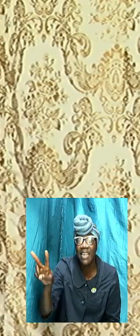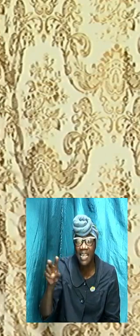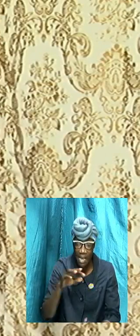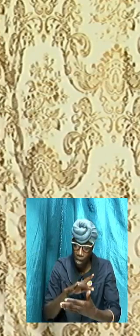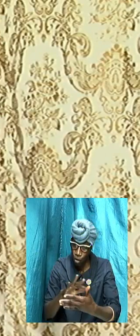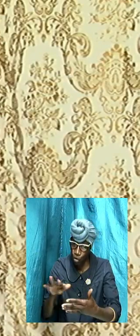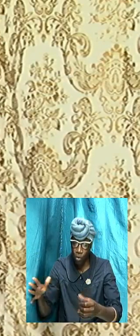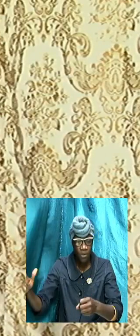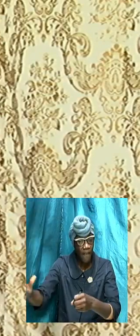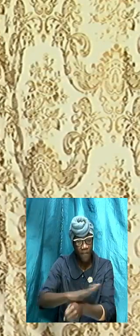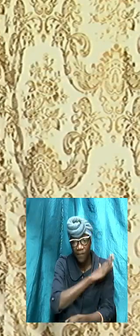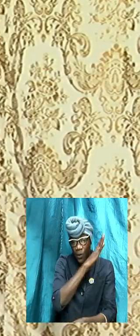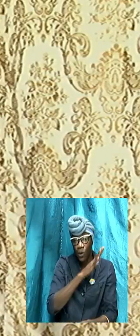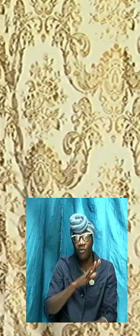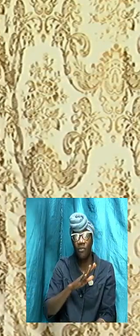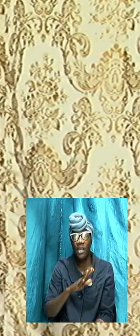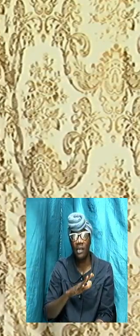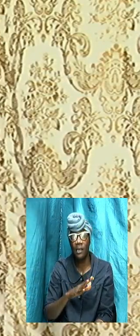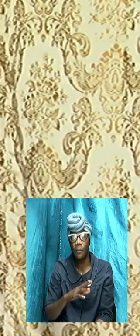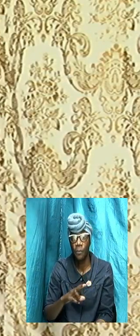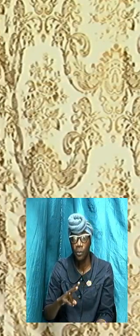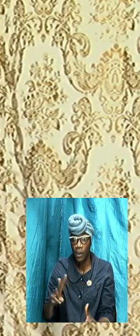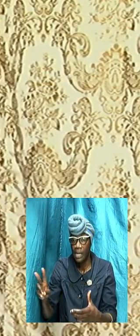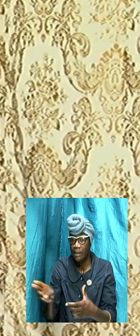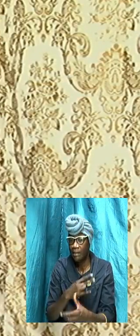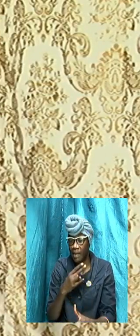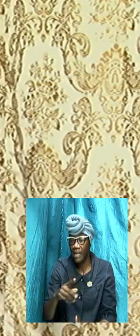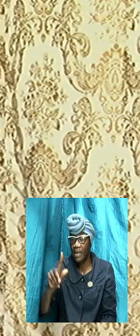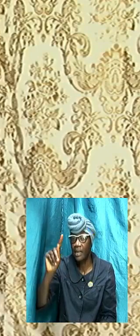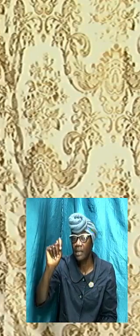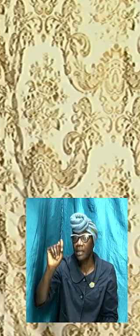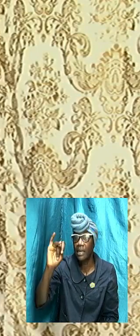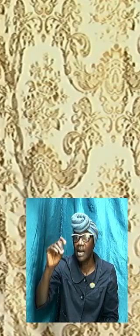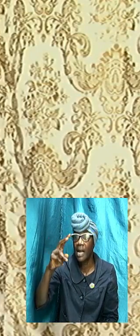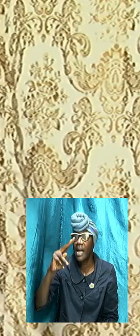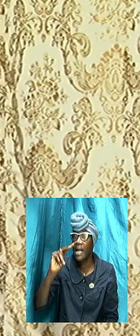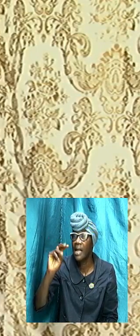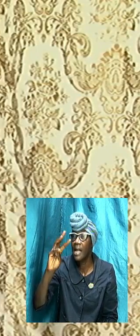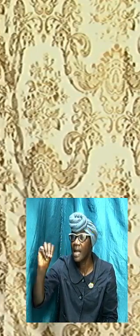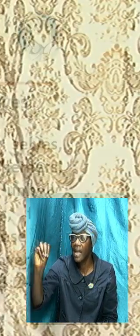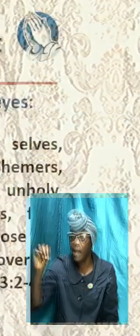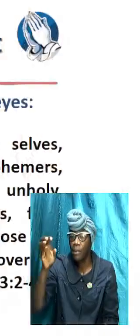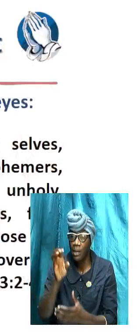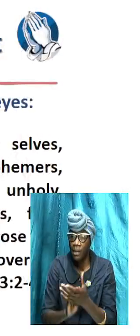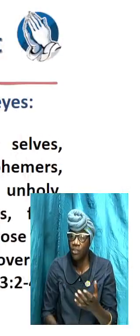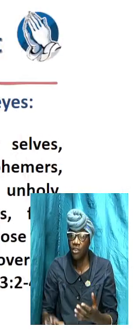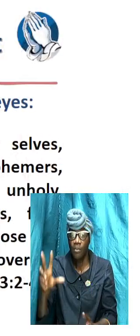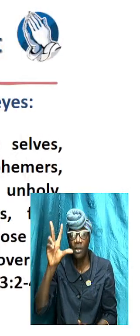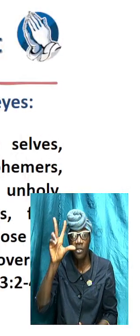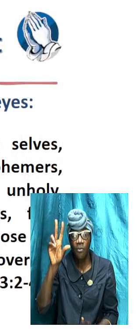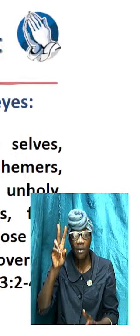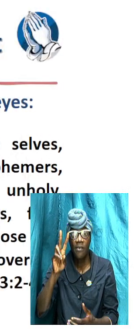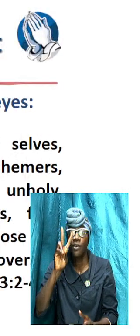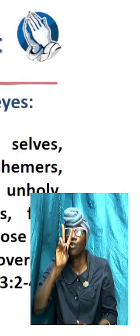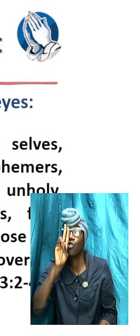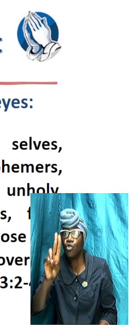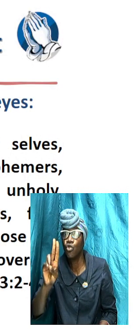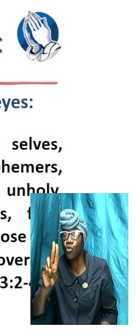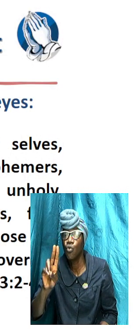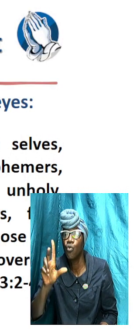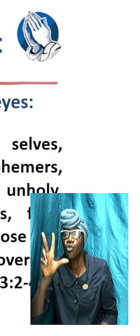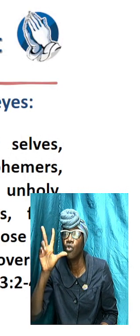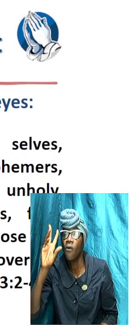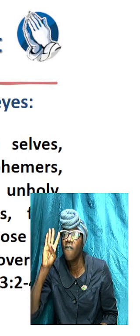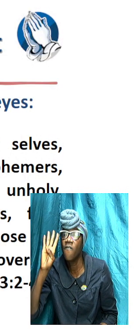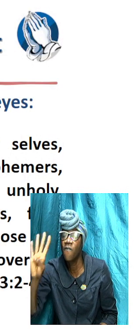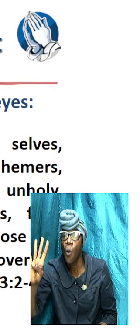are being fulfilled. Amen. 2 Timothy chapter 3, verse 2 to 4 says, for men shall be lovers